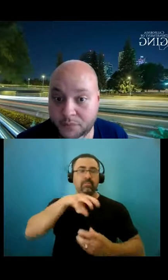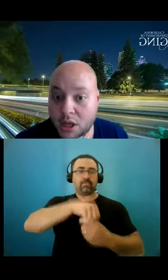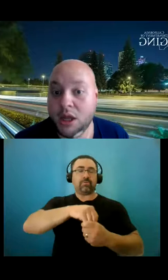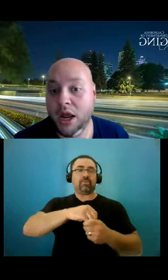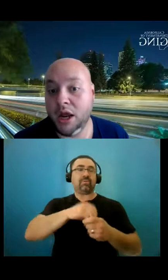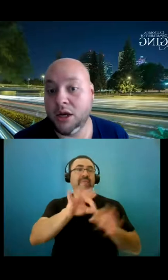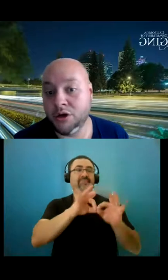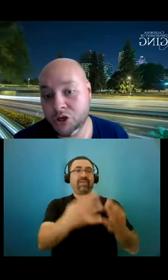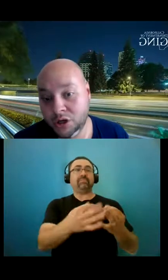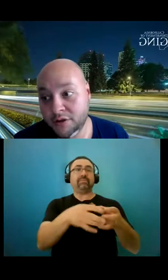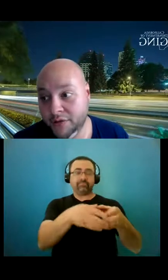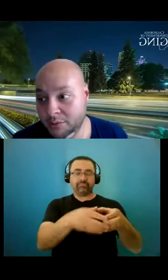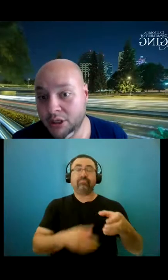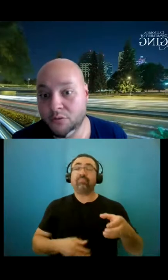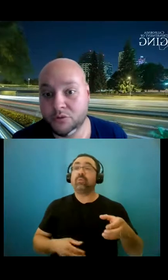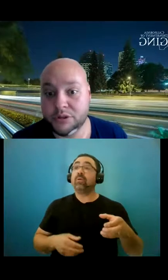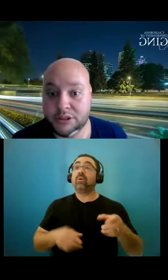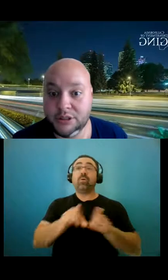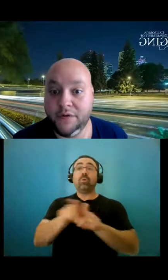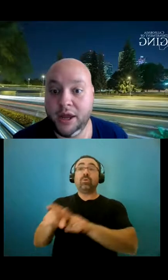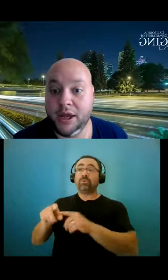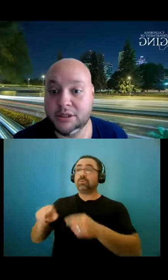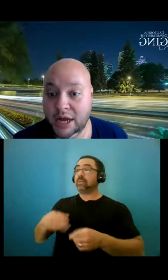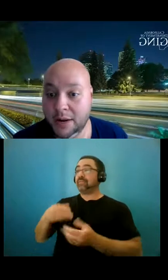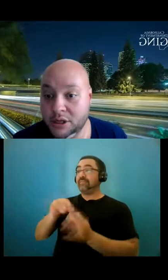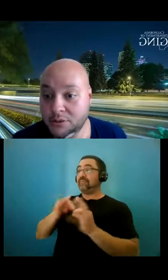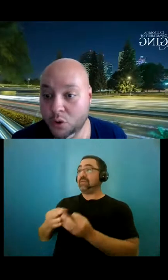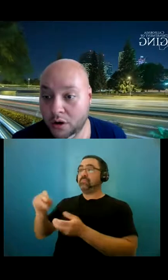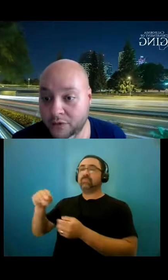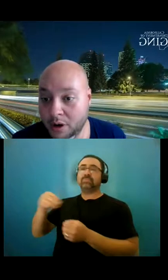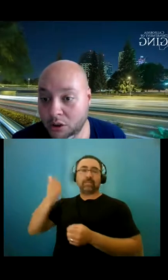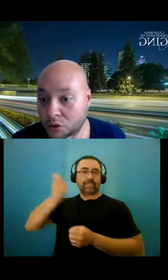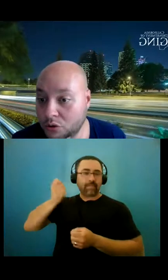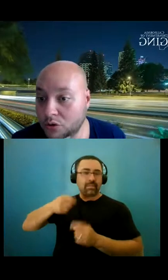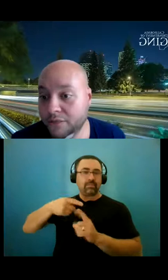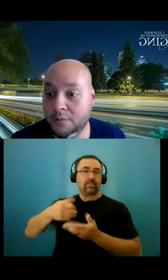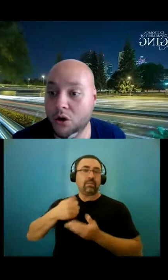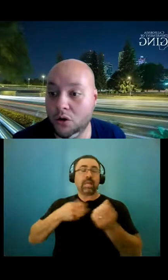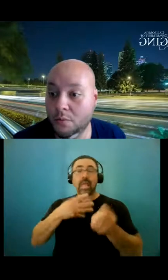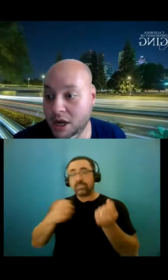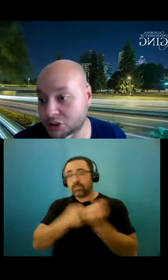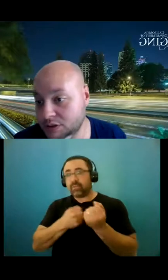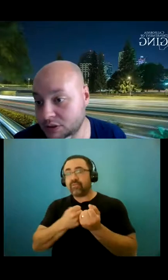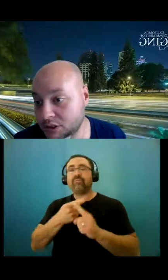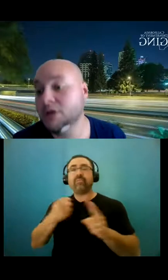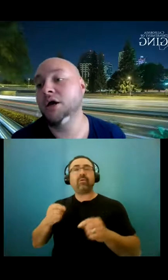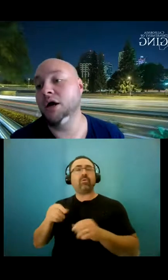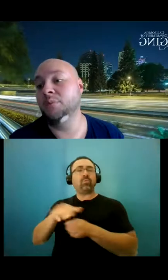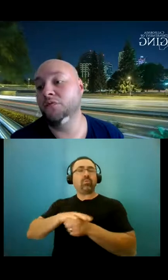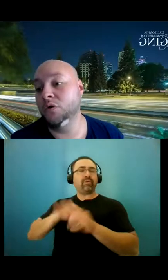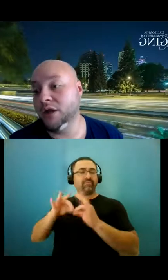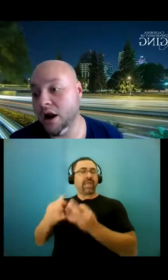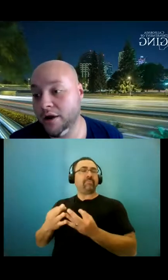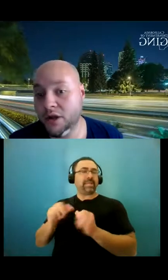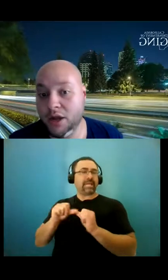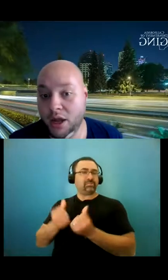unit. And in turn, the family will receive a stipend and support from a local family home agency